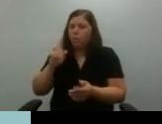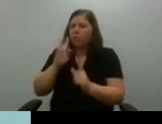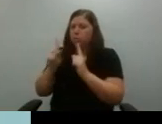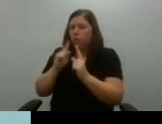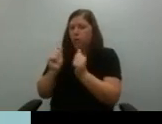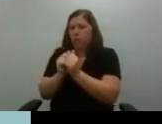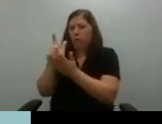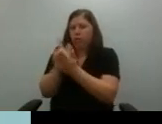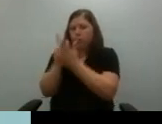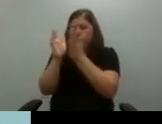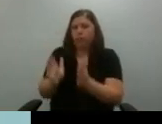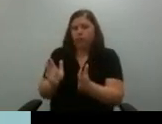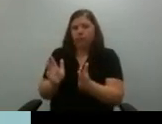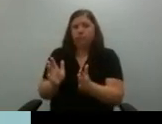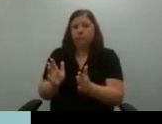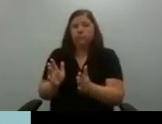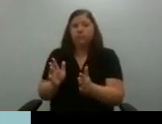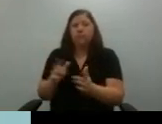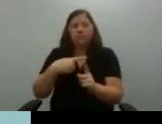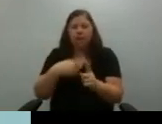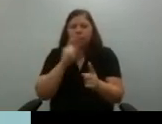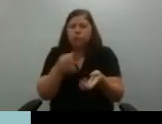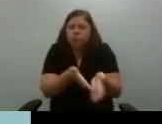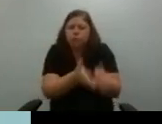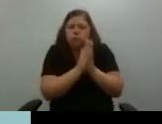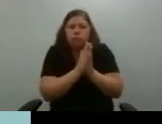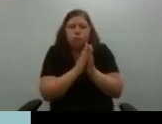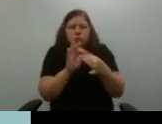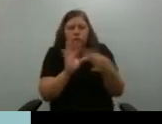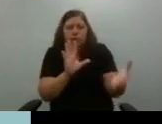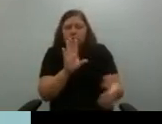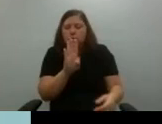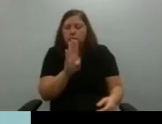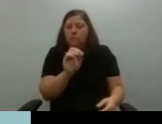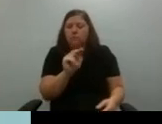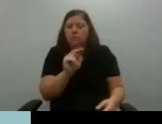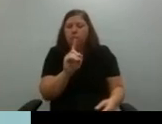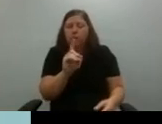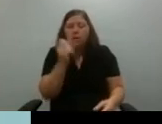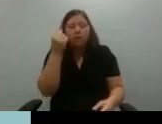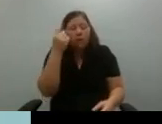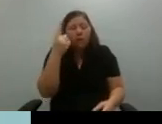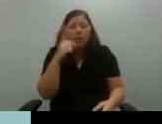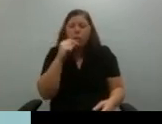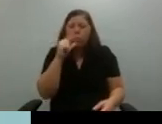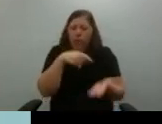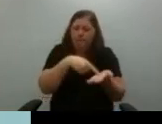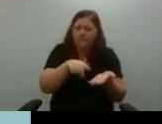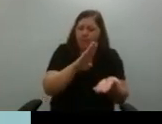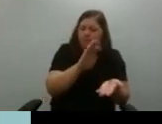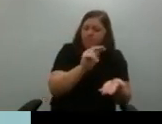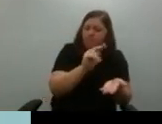should also request to be released on bond. Only a U.S. citizen or a lawful permanent resident can post bond for